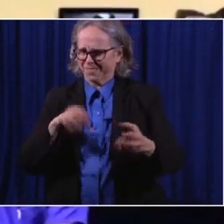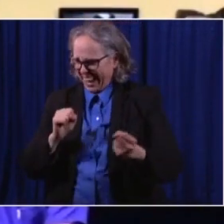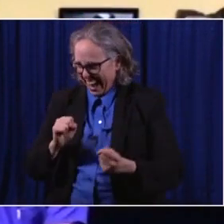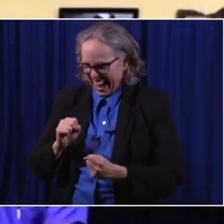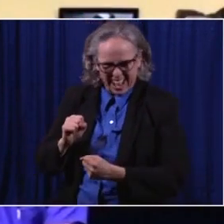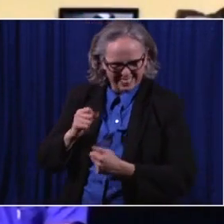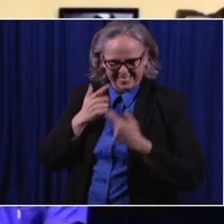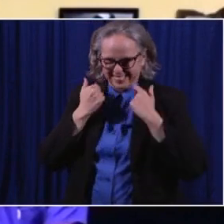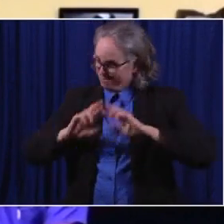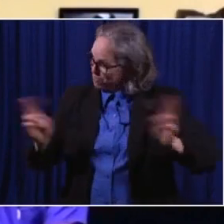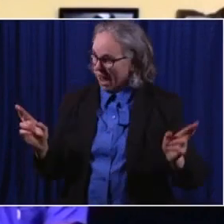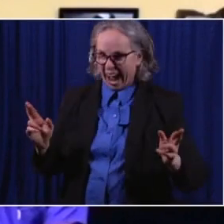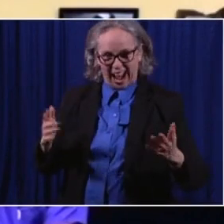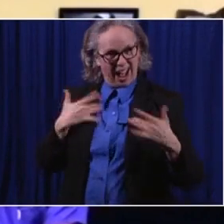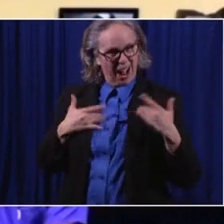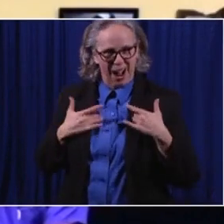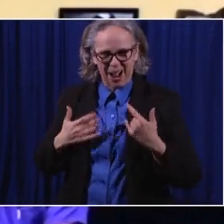ready.